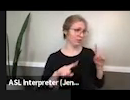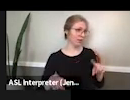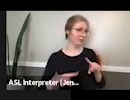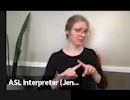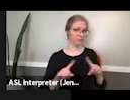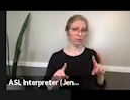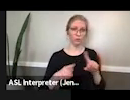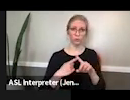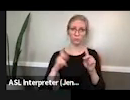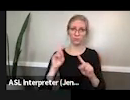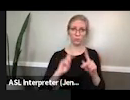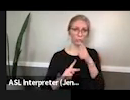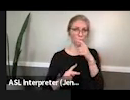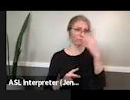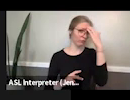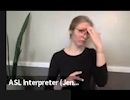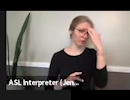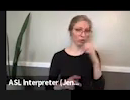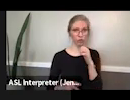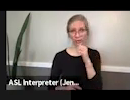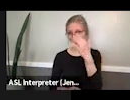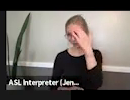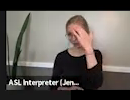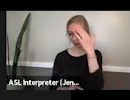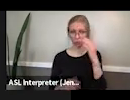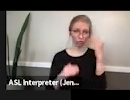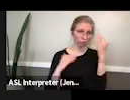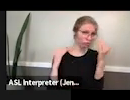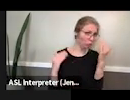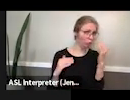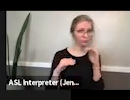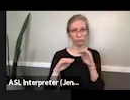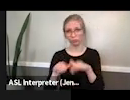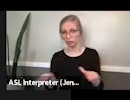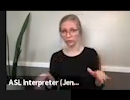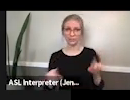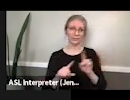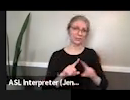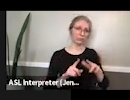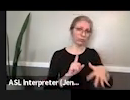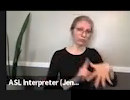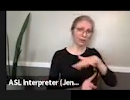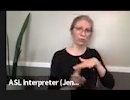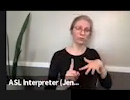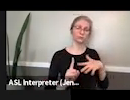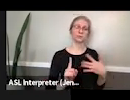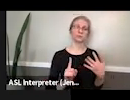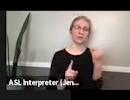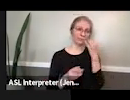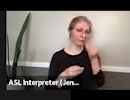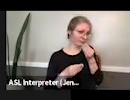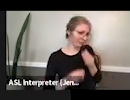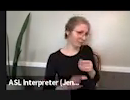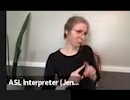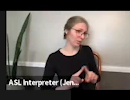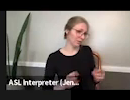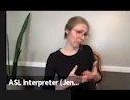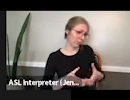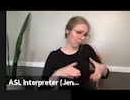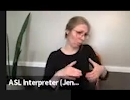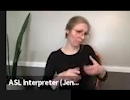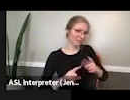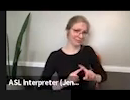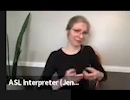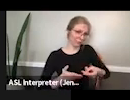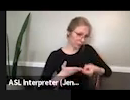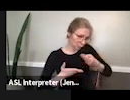that are familiar and unfamiliar? Adults, children, different spaces. If you feed him with a different bowl and a different spoon, does he